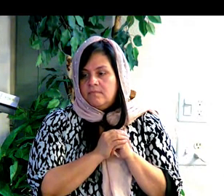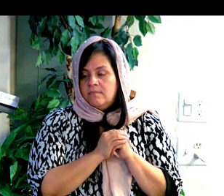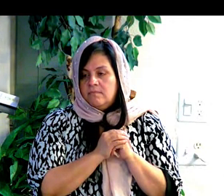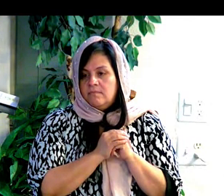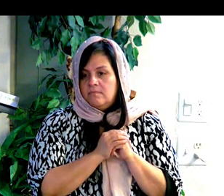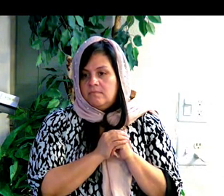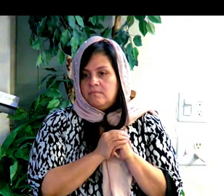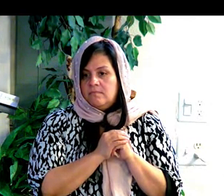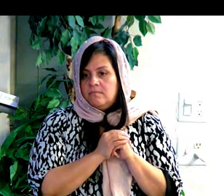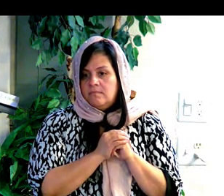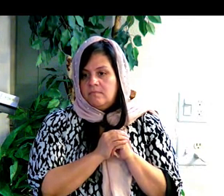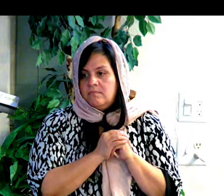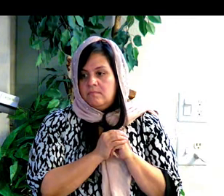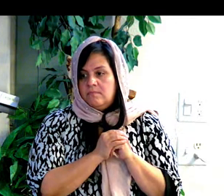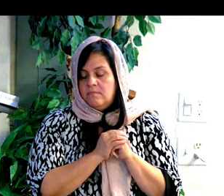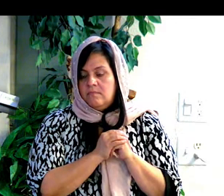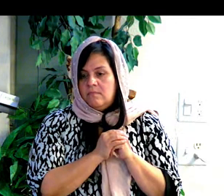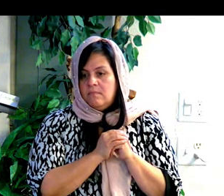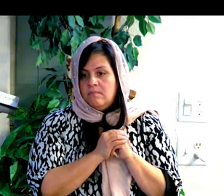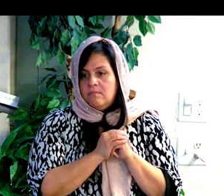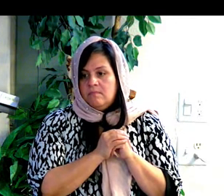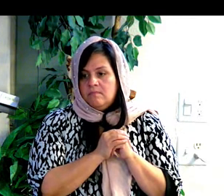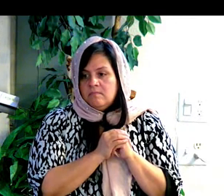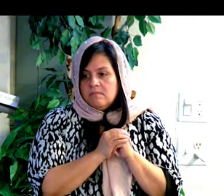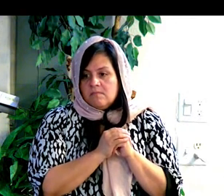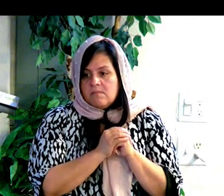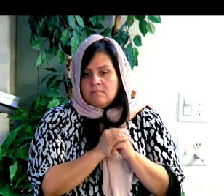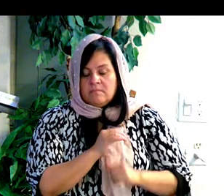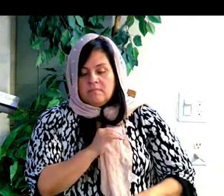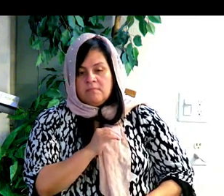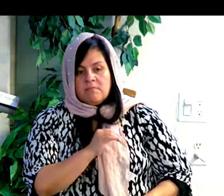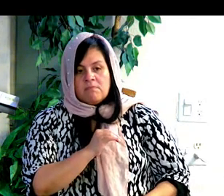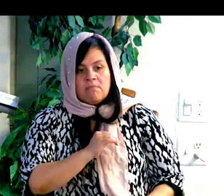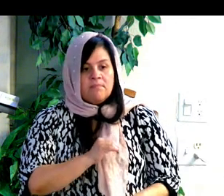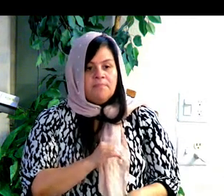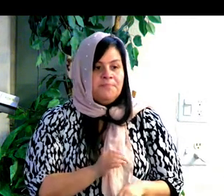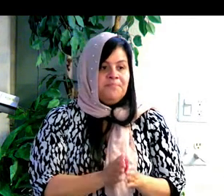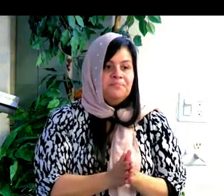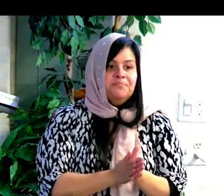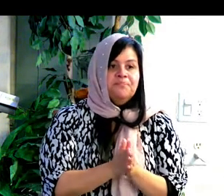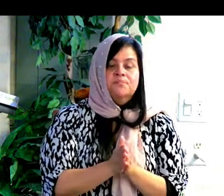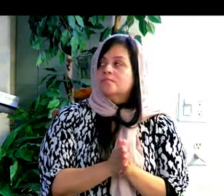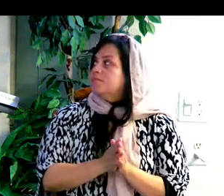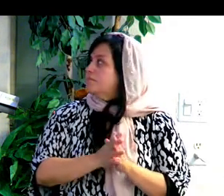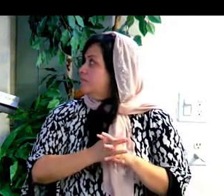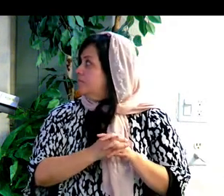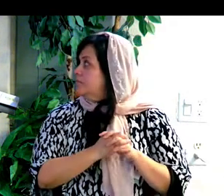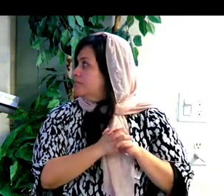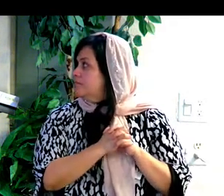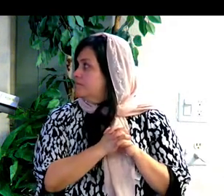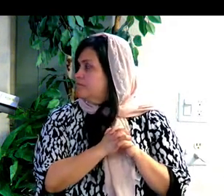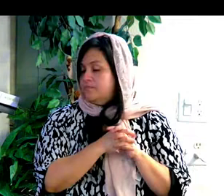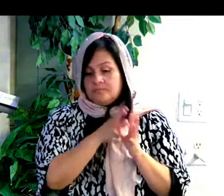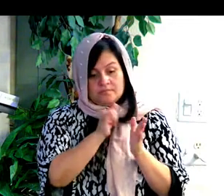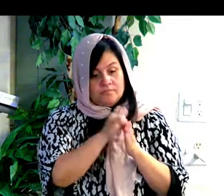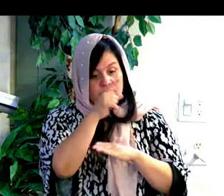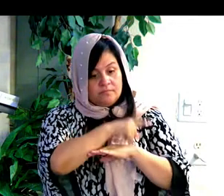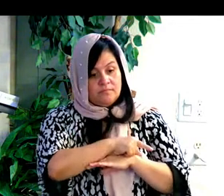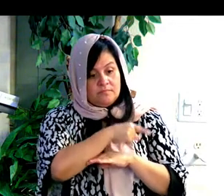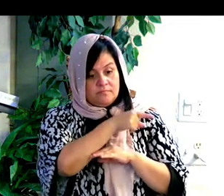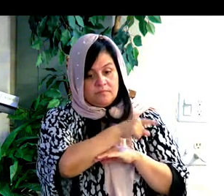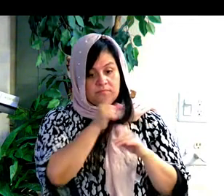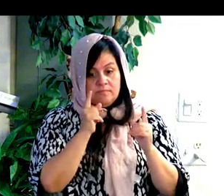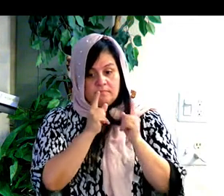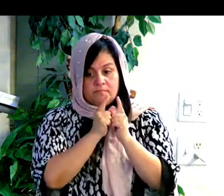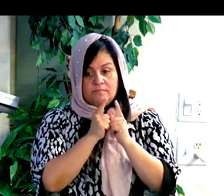And so, it's that Gad came to David that day and said to him, go, set up an